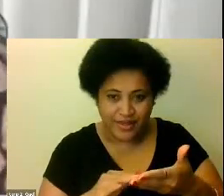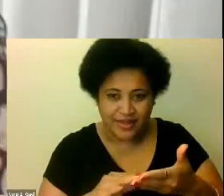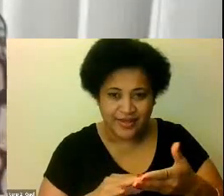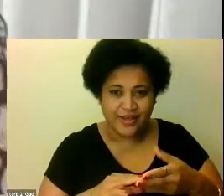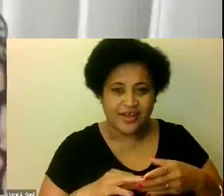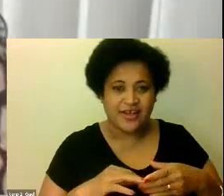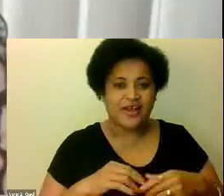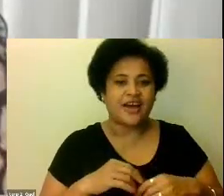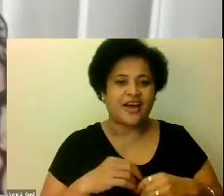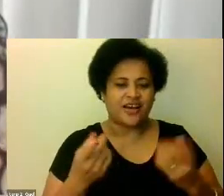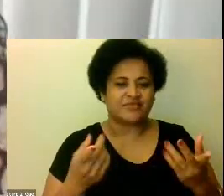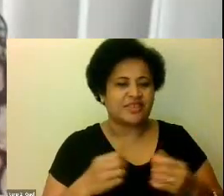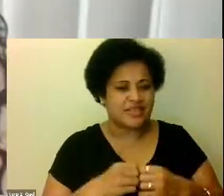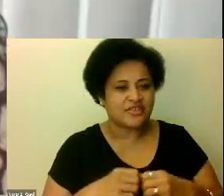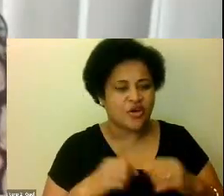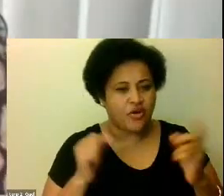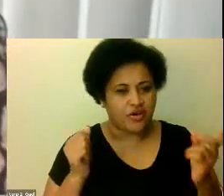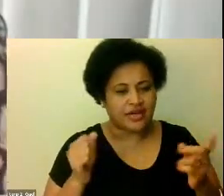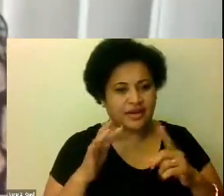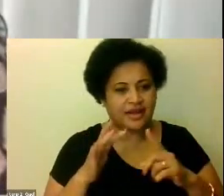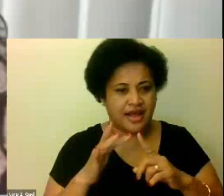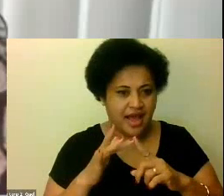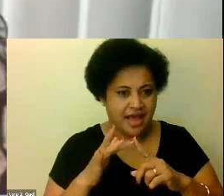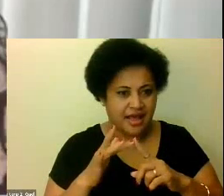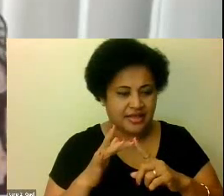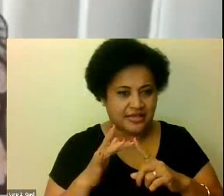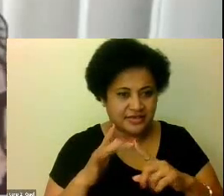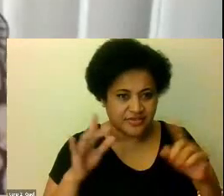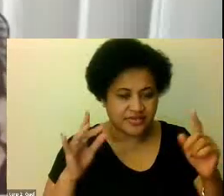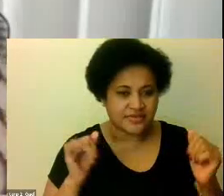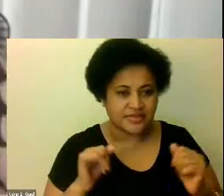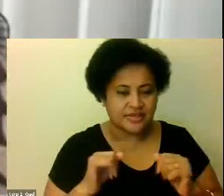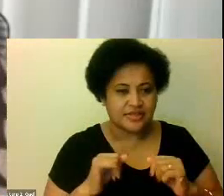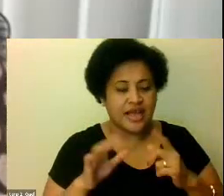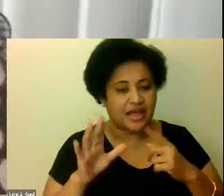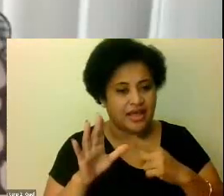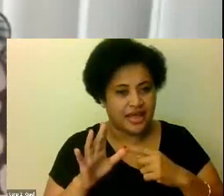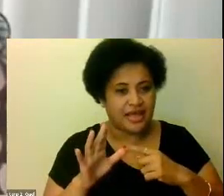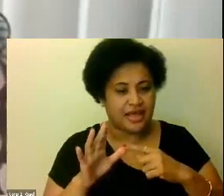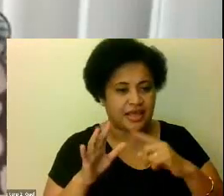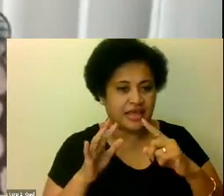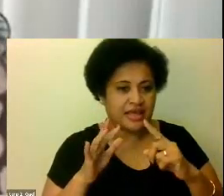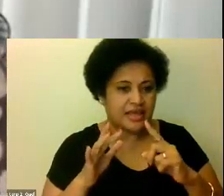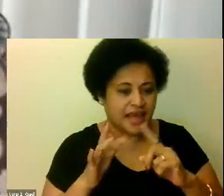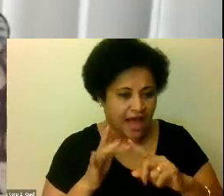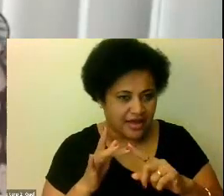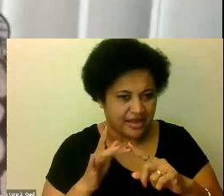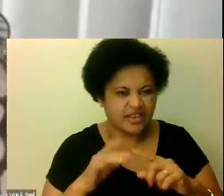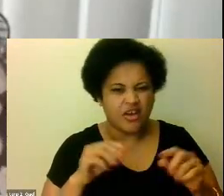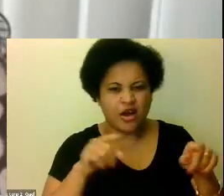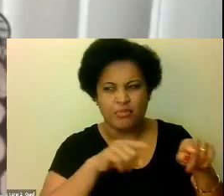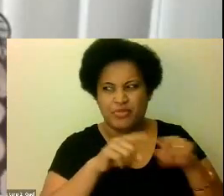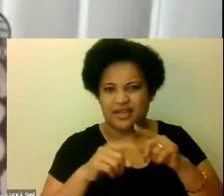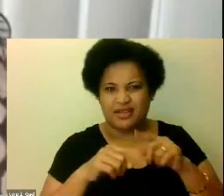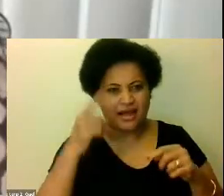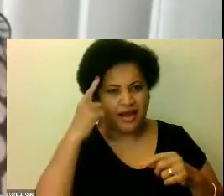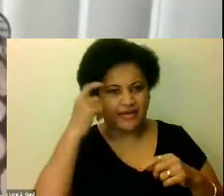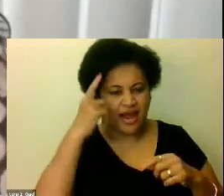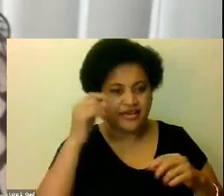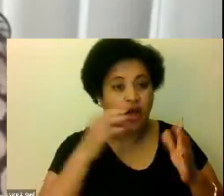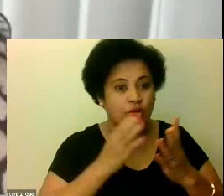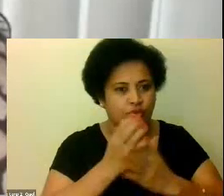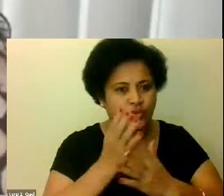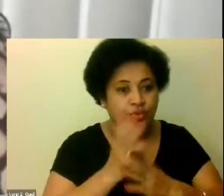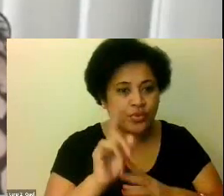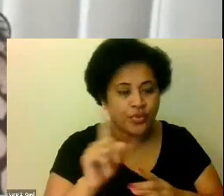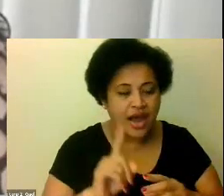on artificial intelligence system, right? A system that operates and learns from the data. I mean, both the source, the consumer, the